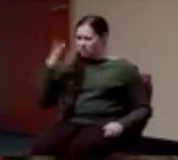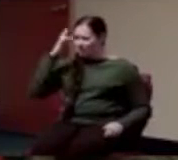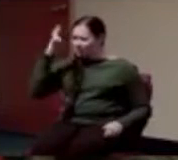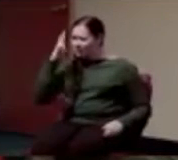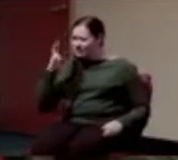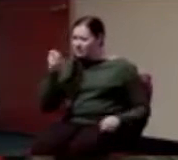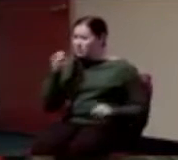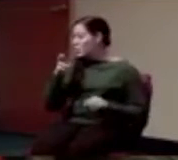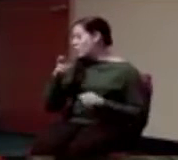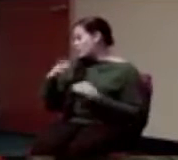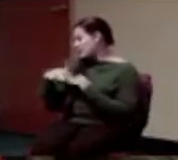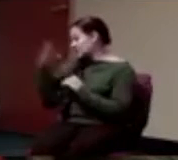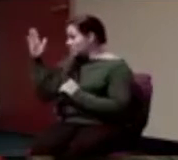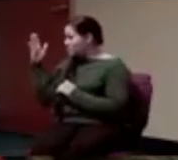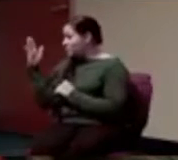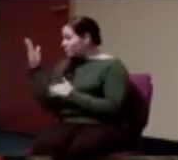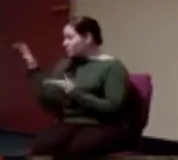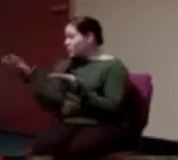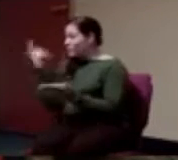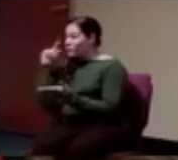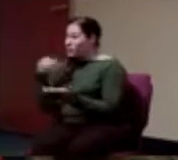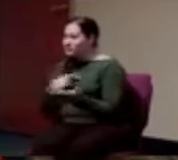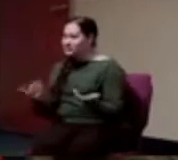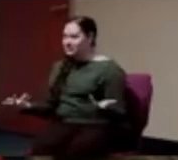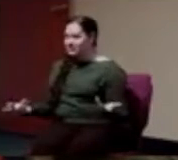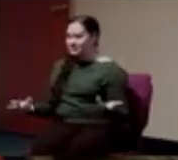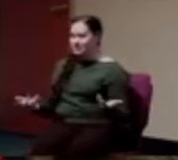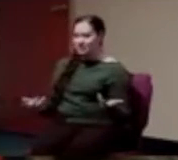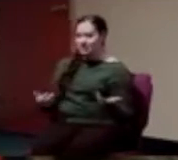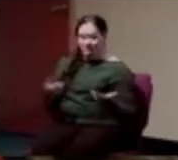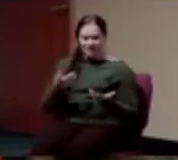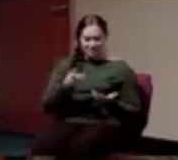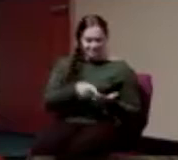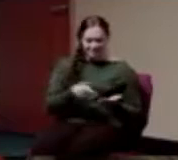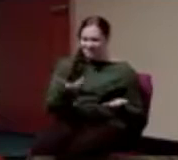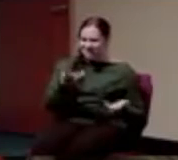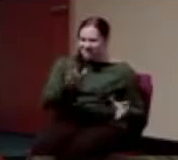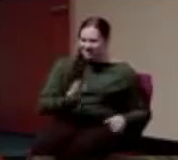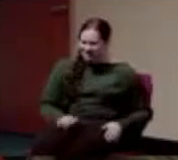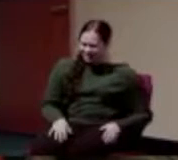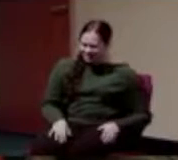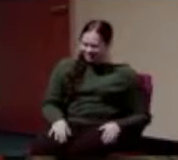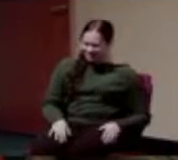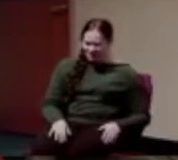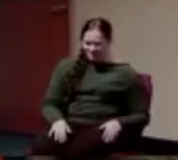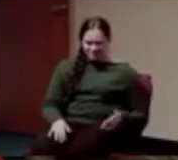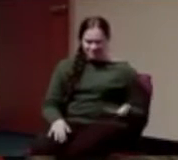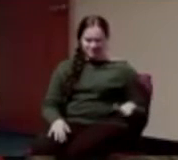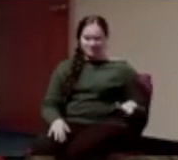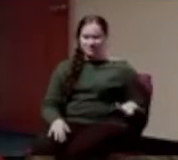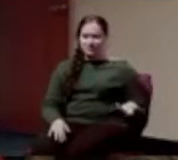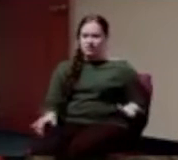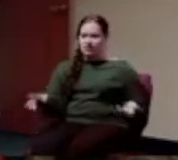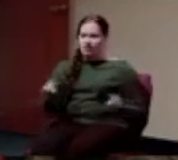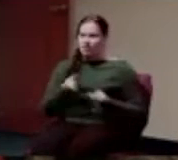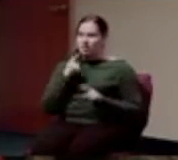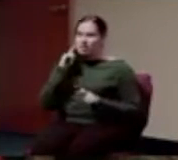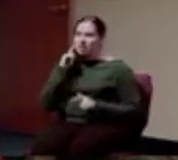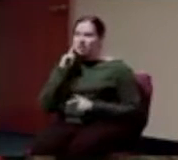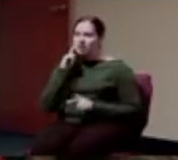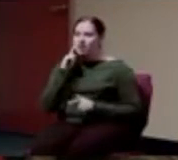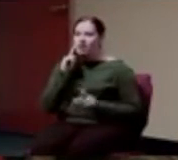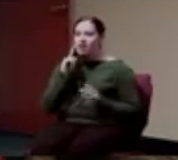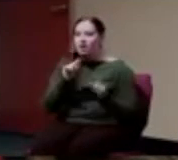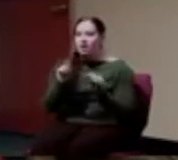there greater things out there for me? Is this all that there is to it? And then he heard that Jesus was coming to